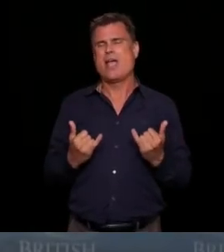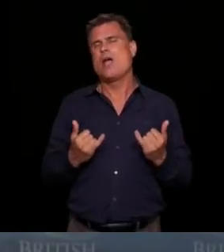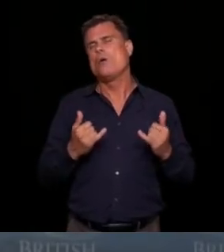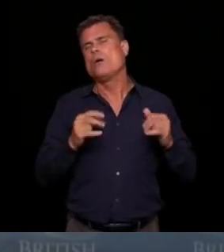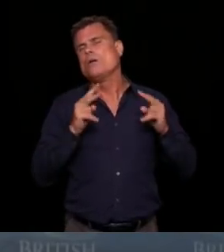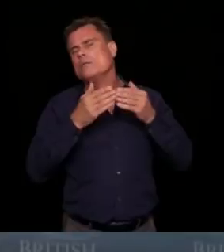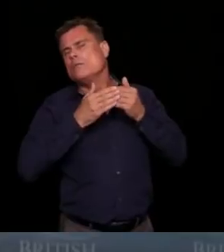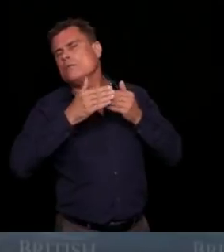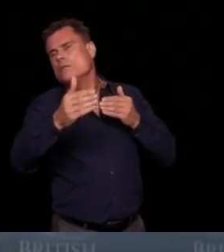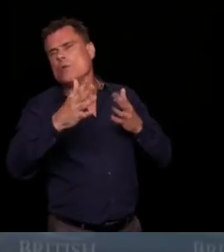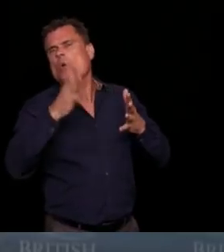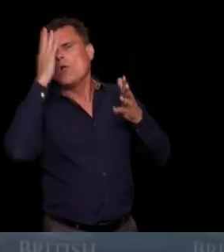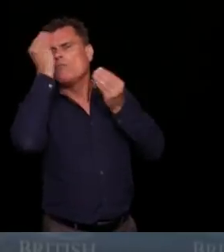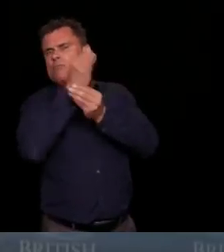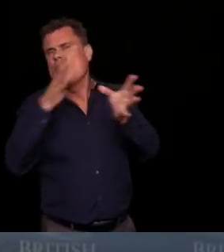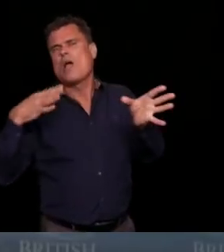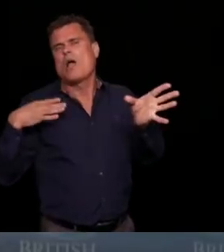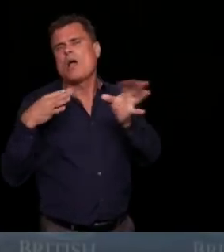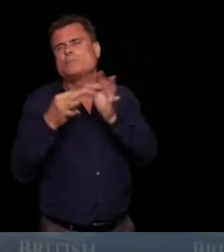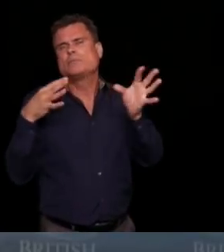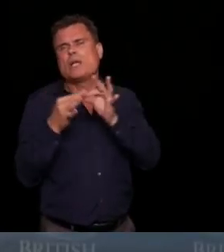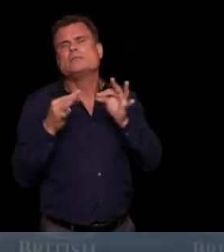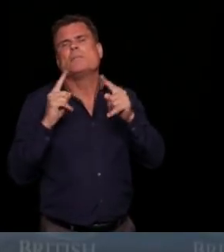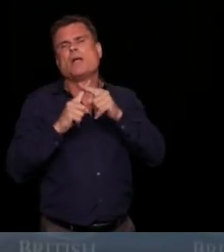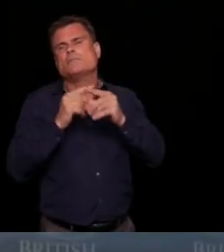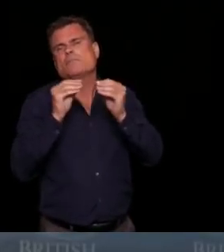soon. Do you have a follow-up?